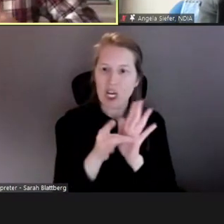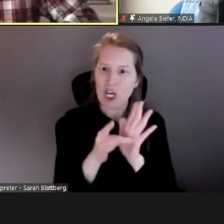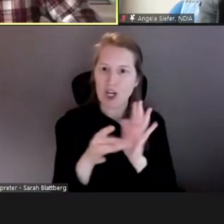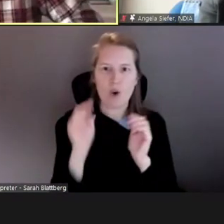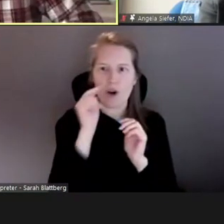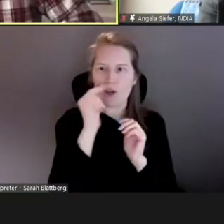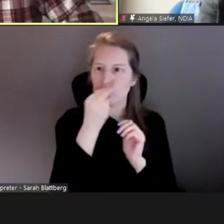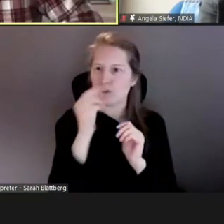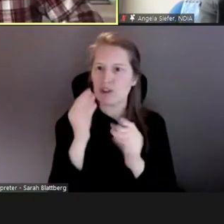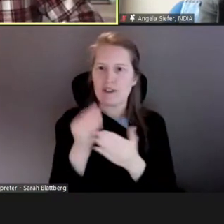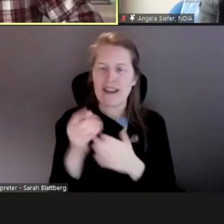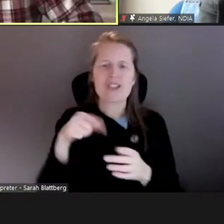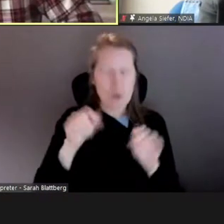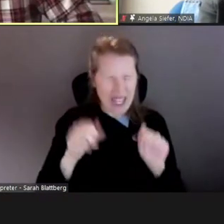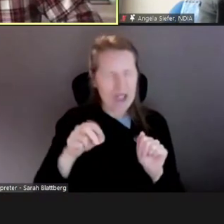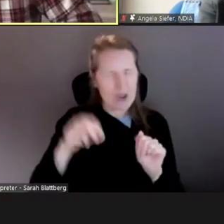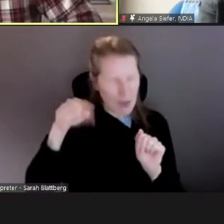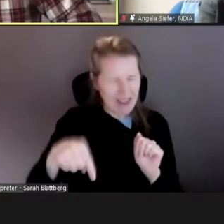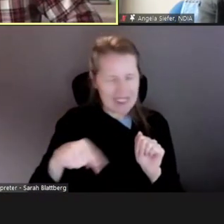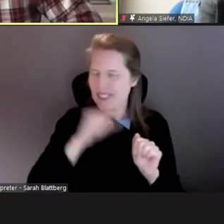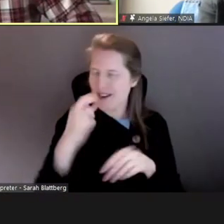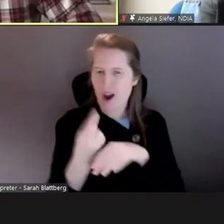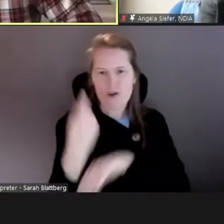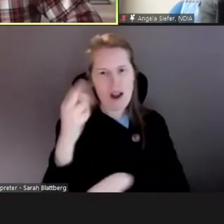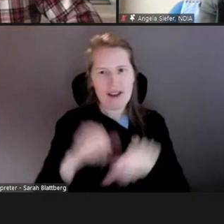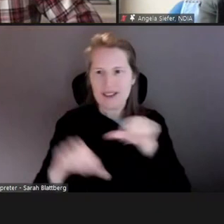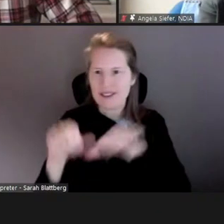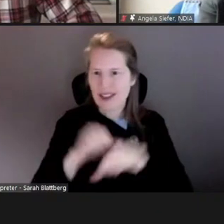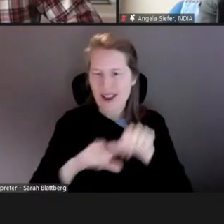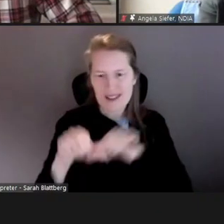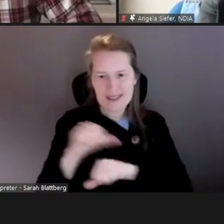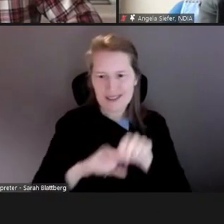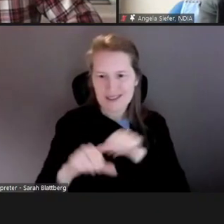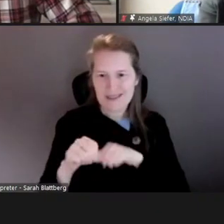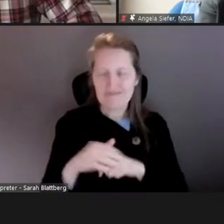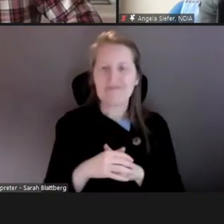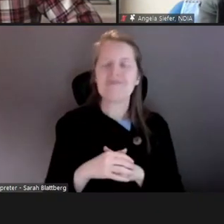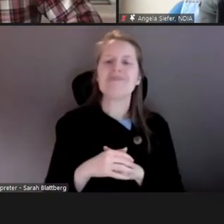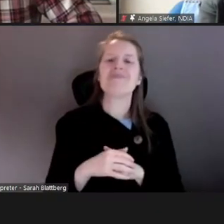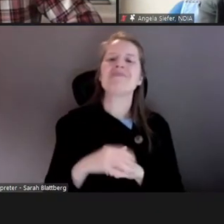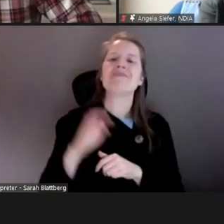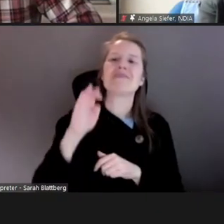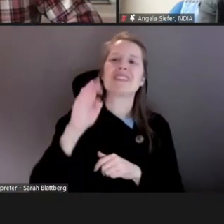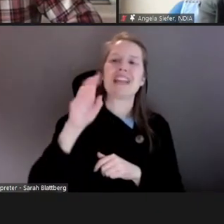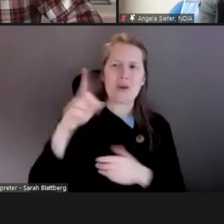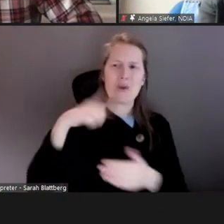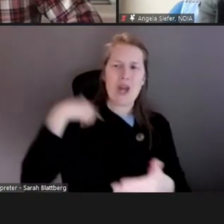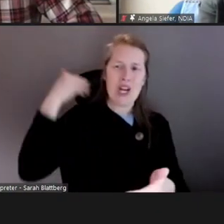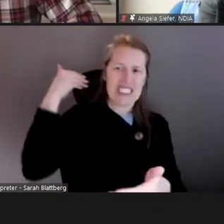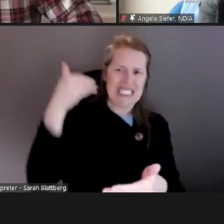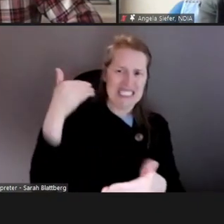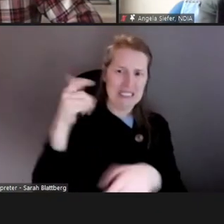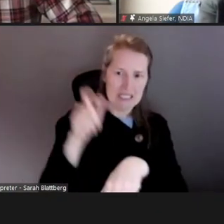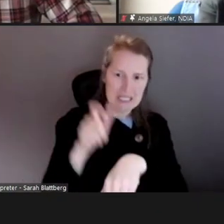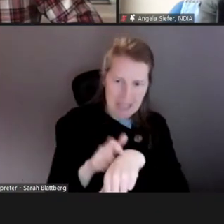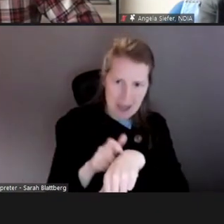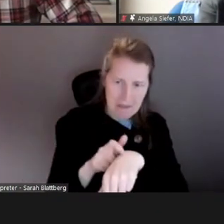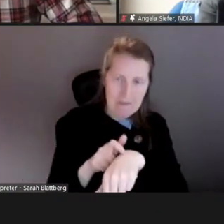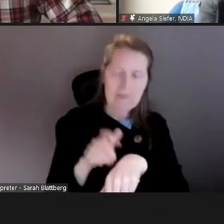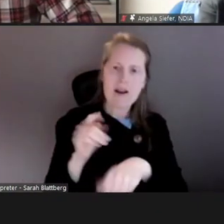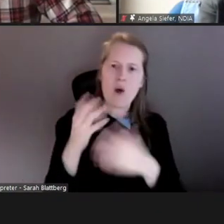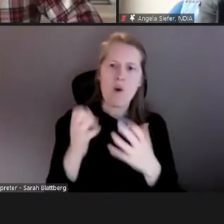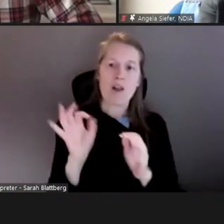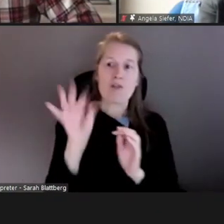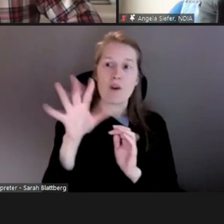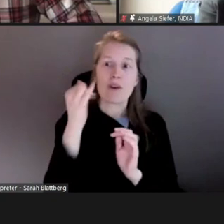this. This isn't rocket science. So that brings us close to the end of time. And I just want to throw out there quickly, if anybody's